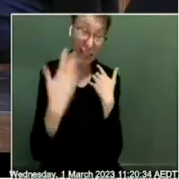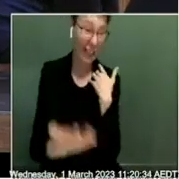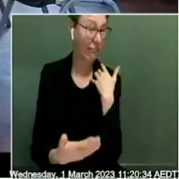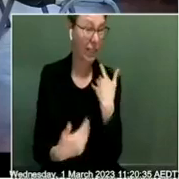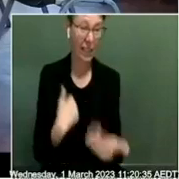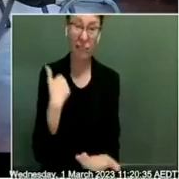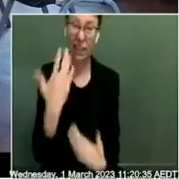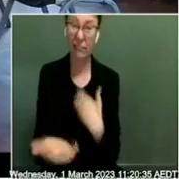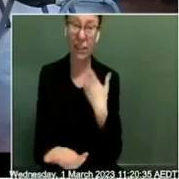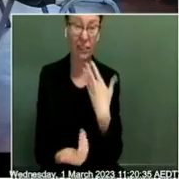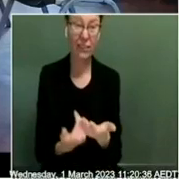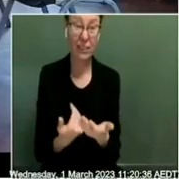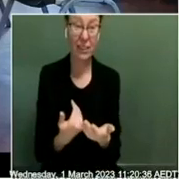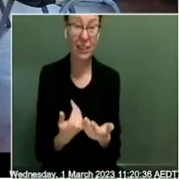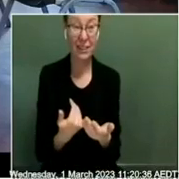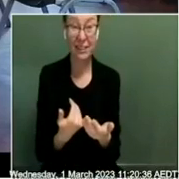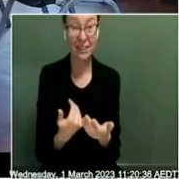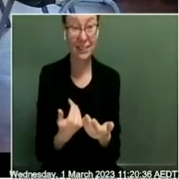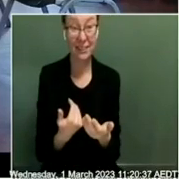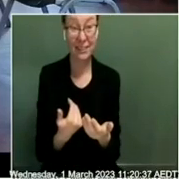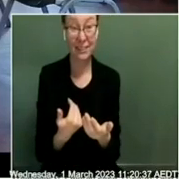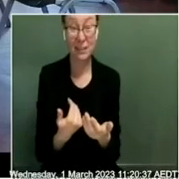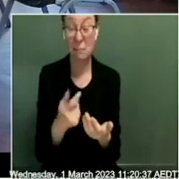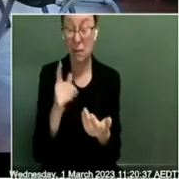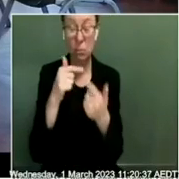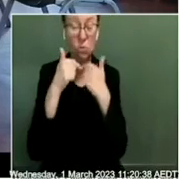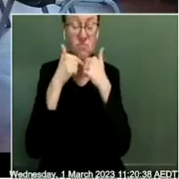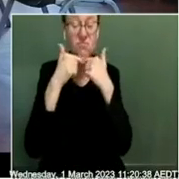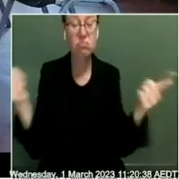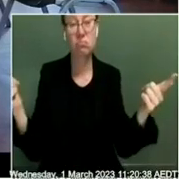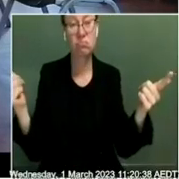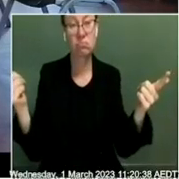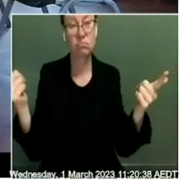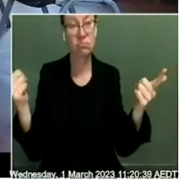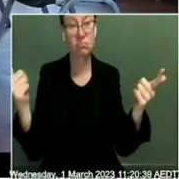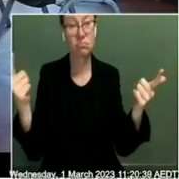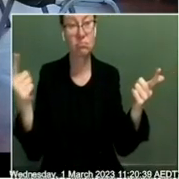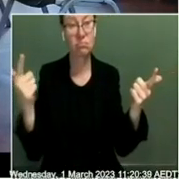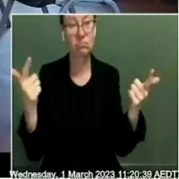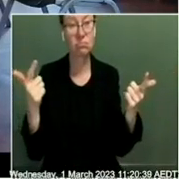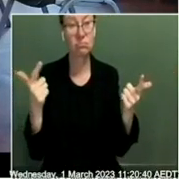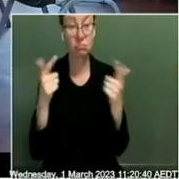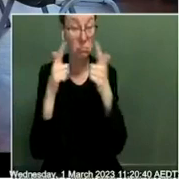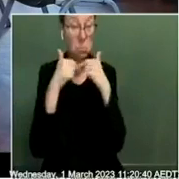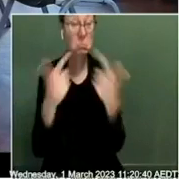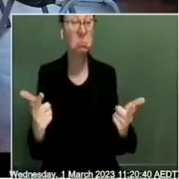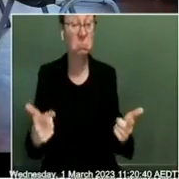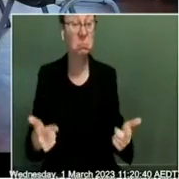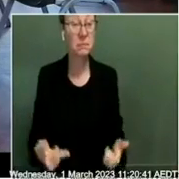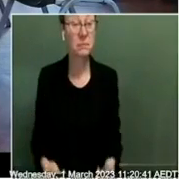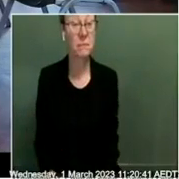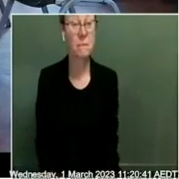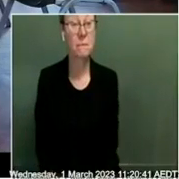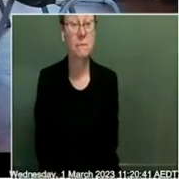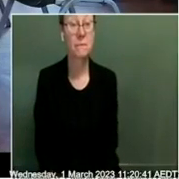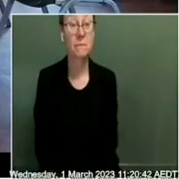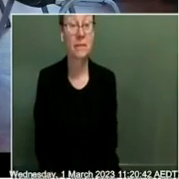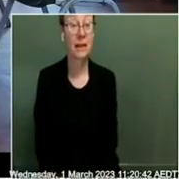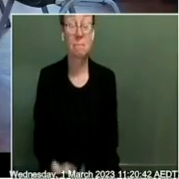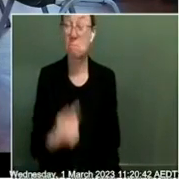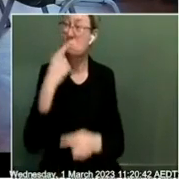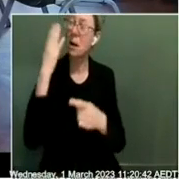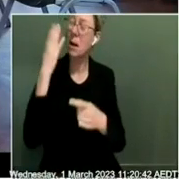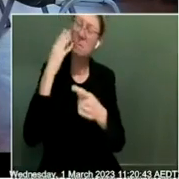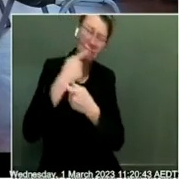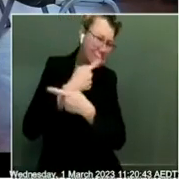No one gave a shit. And this, no one the point. Cared. That's the point. She just was screaming from the rooftop. She was yelling it without no breath.